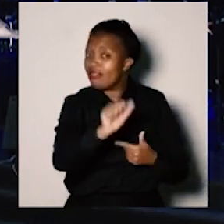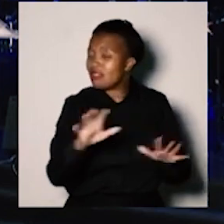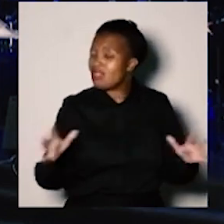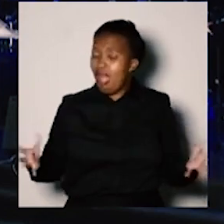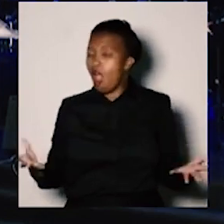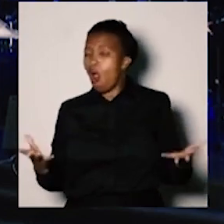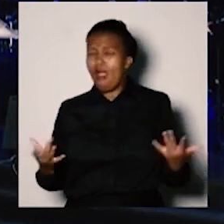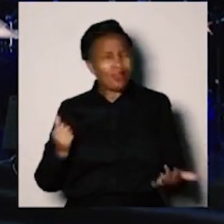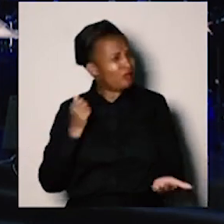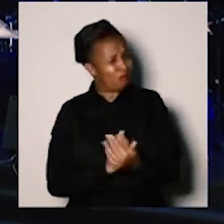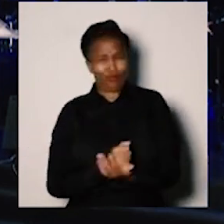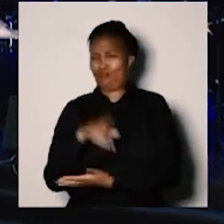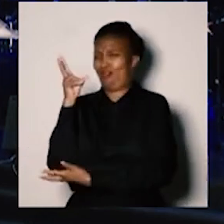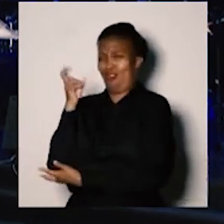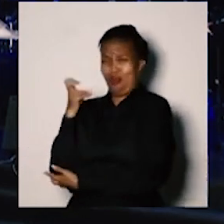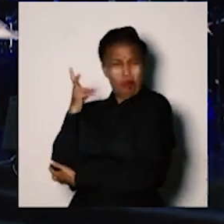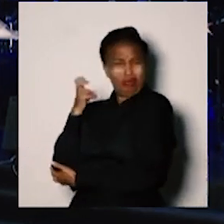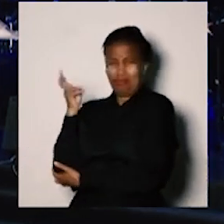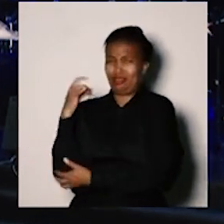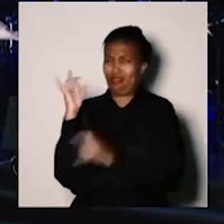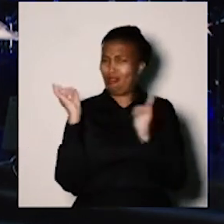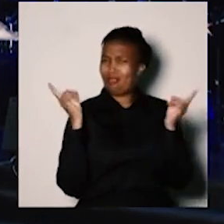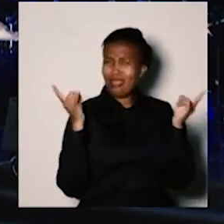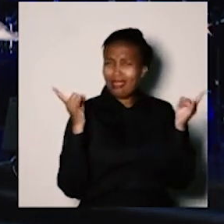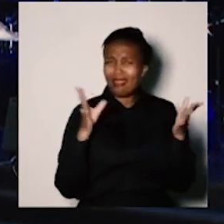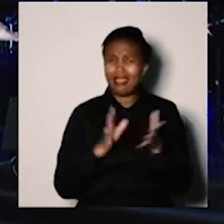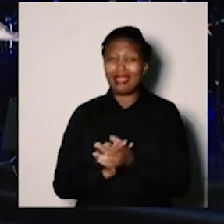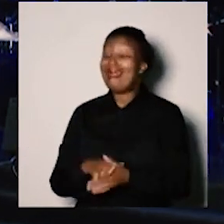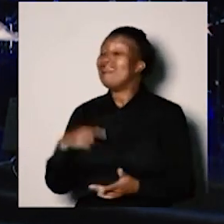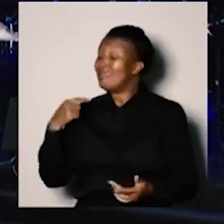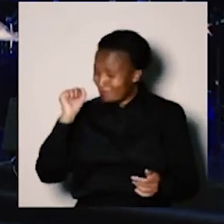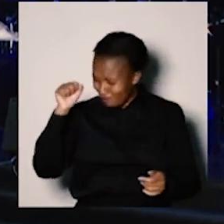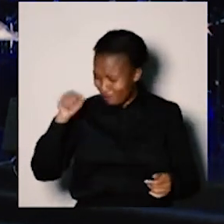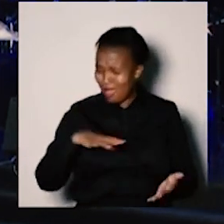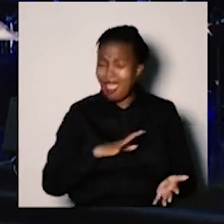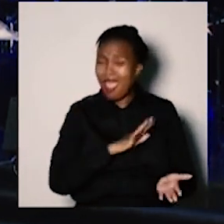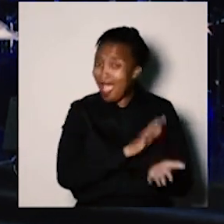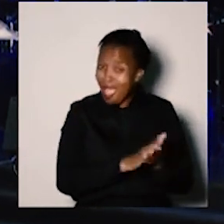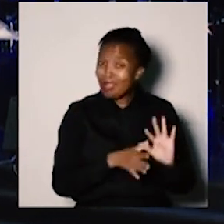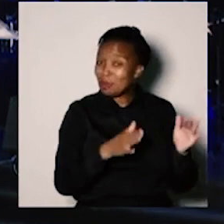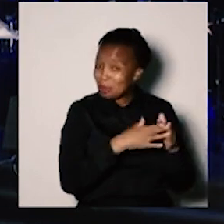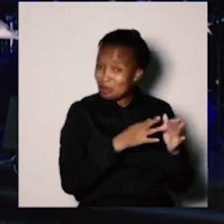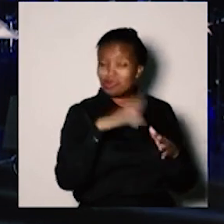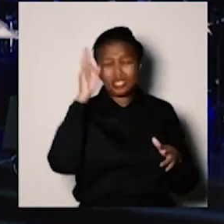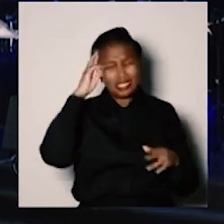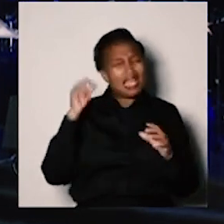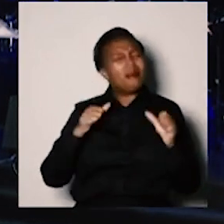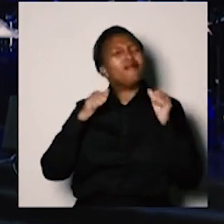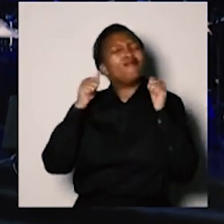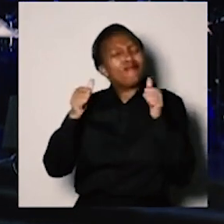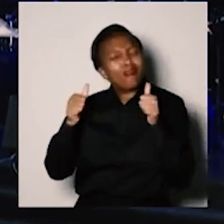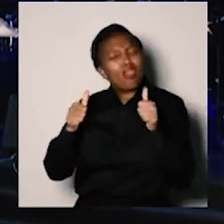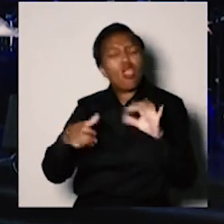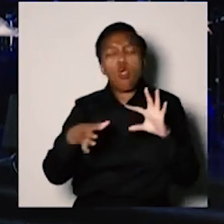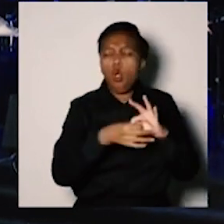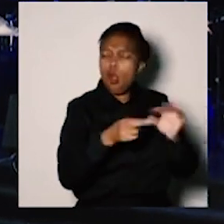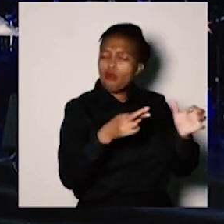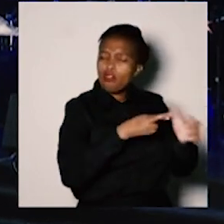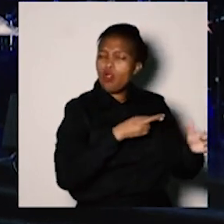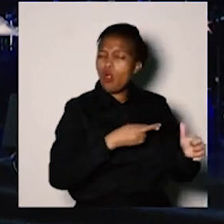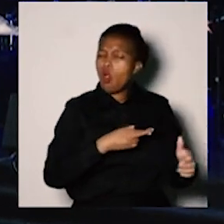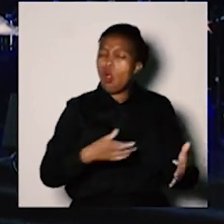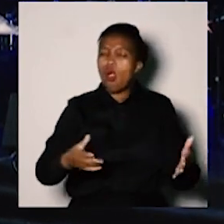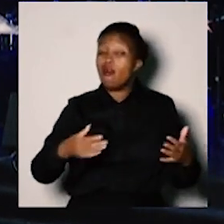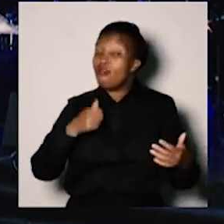in church since I was 6 years old. I'm a religious guy. By God's grace, I come from a good home, good father, who was a